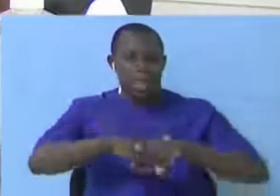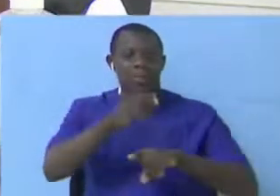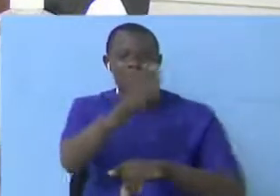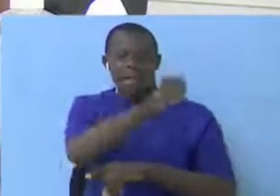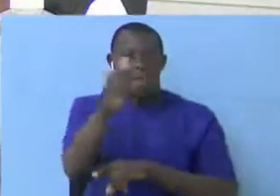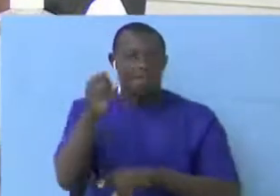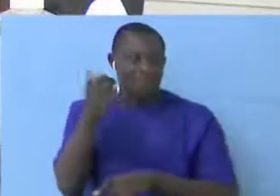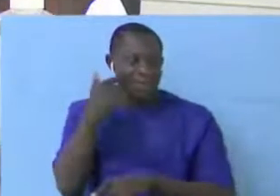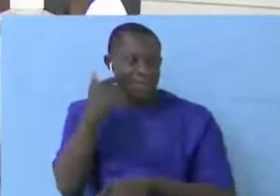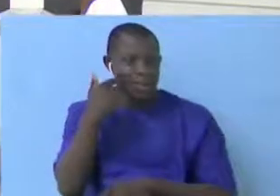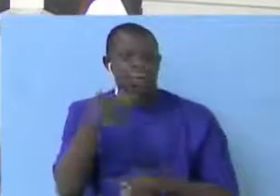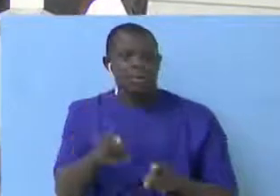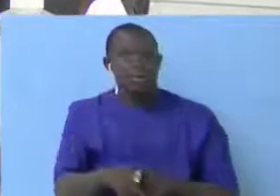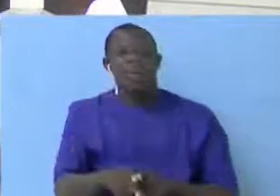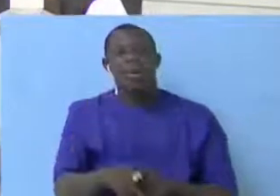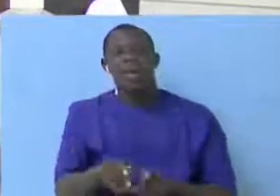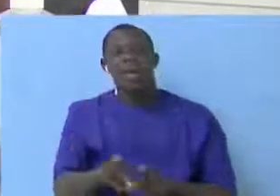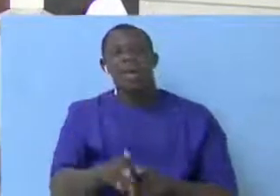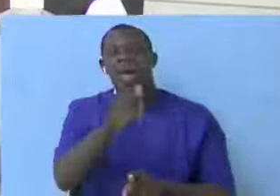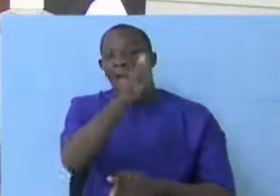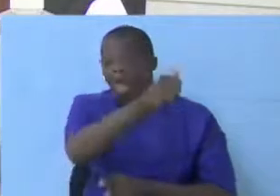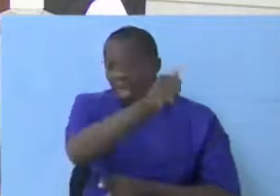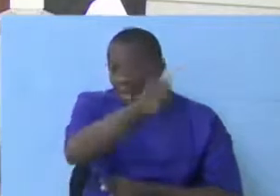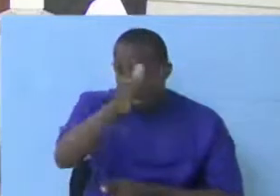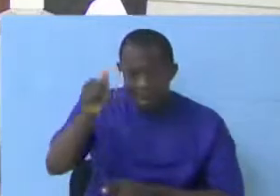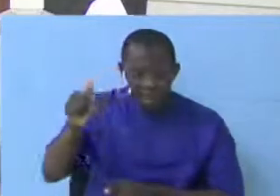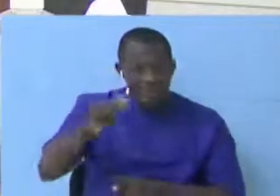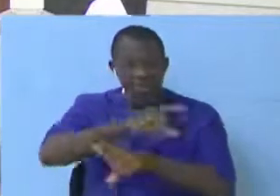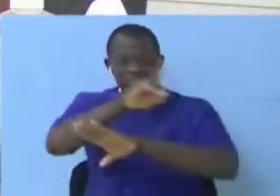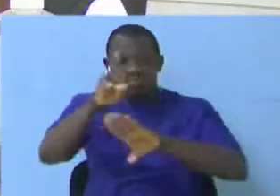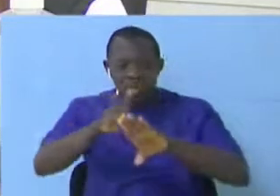I crawl every corner just to look for information. Well,